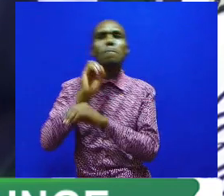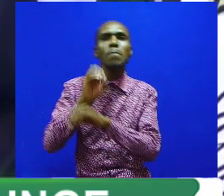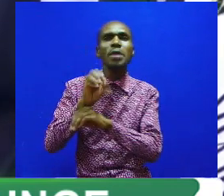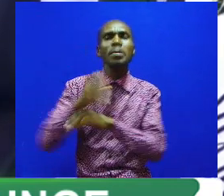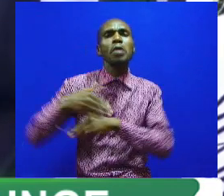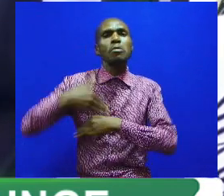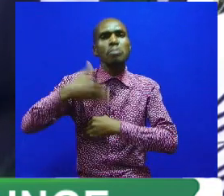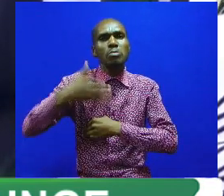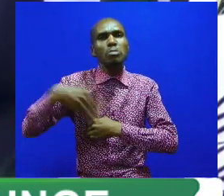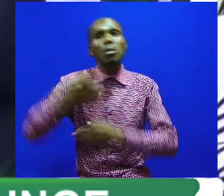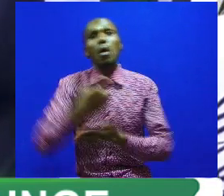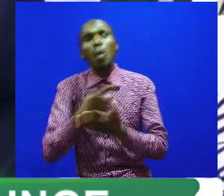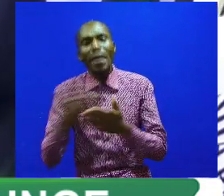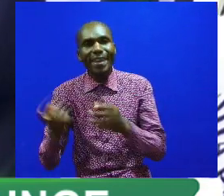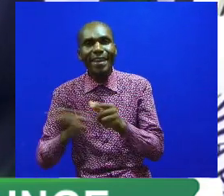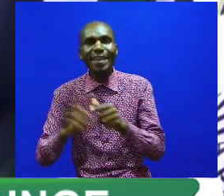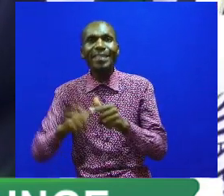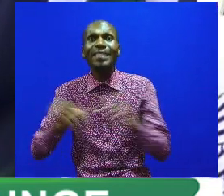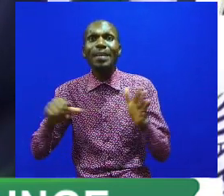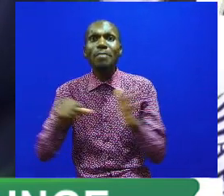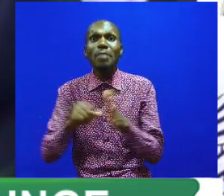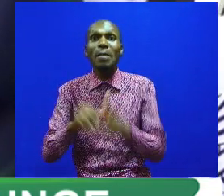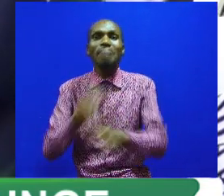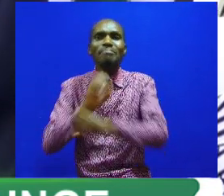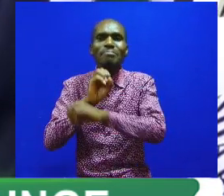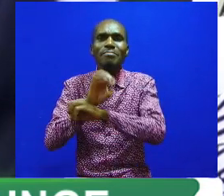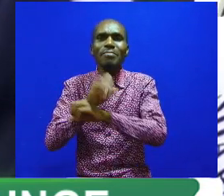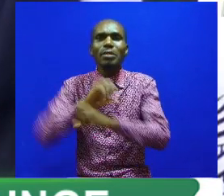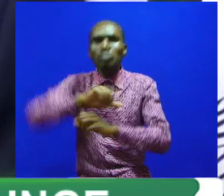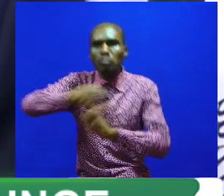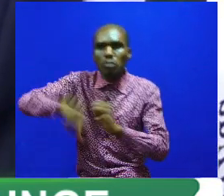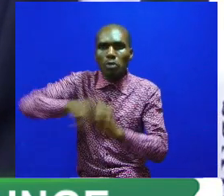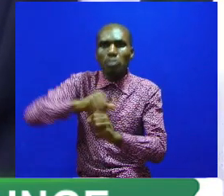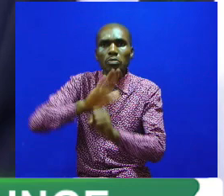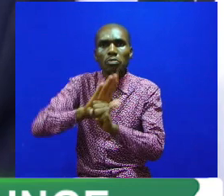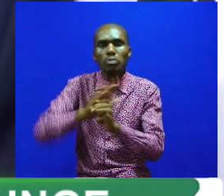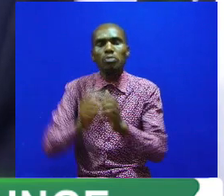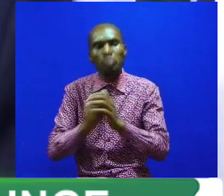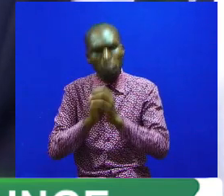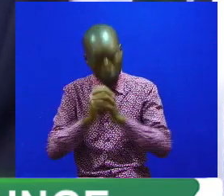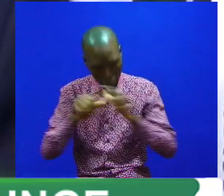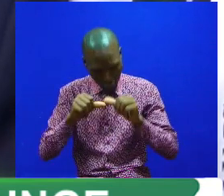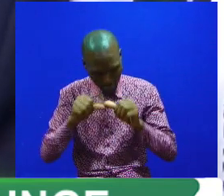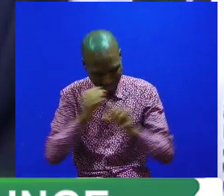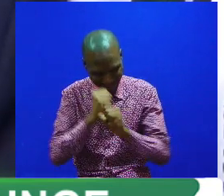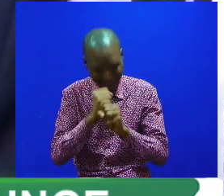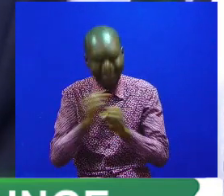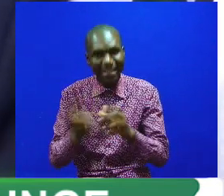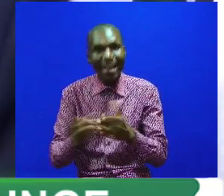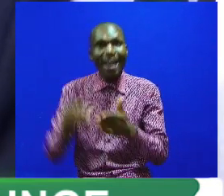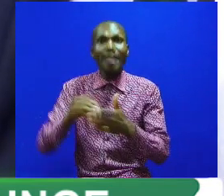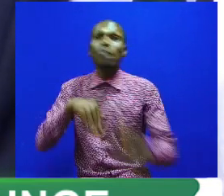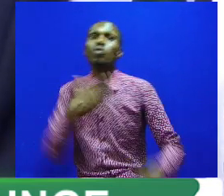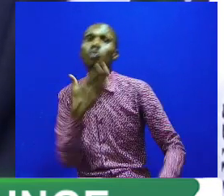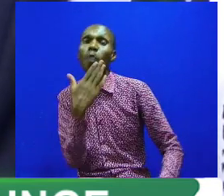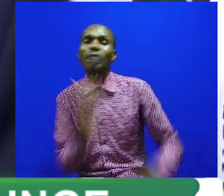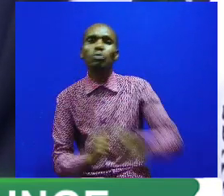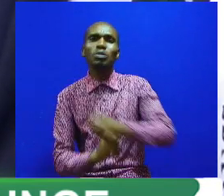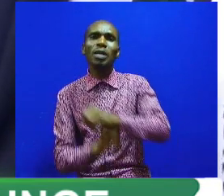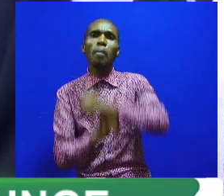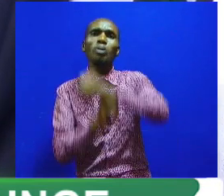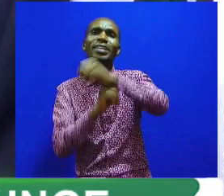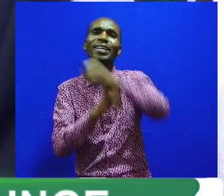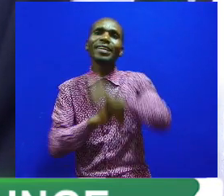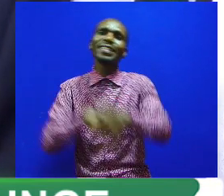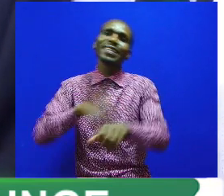week. So the issue of mentorship and fellowship every week with one another. We also want to support our